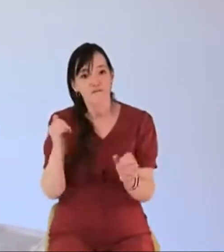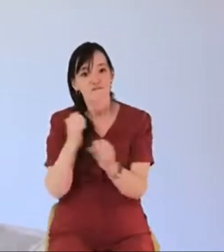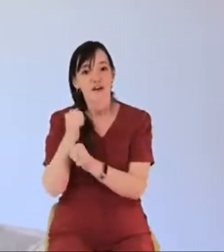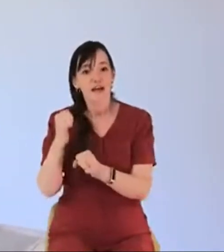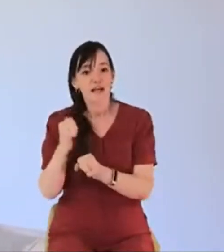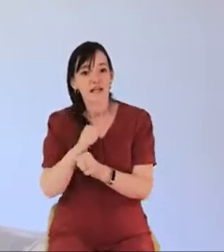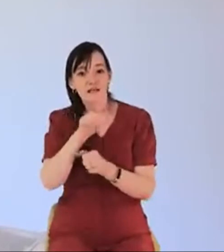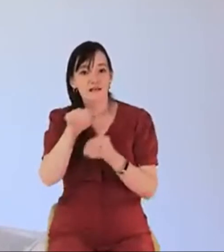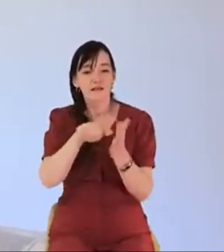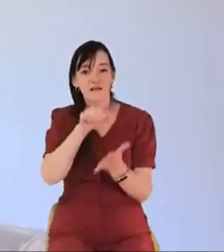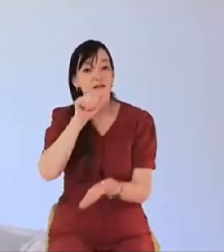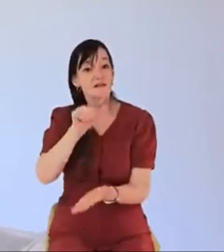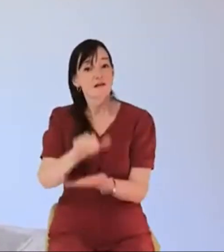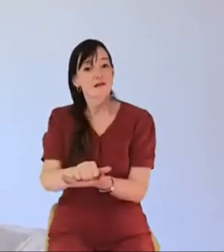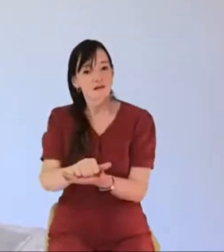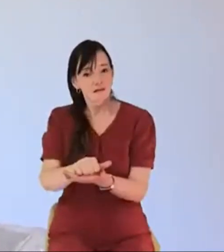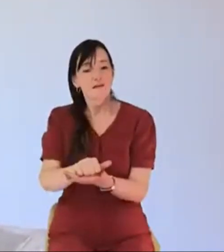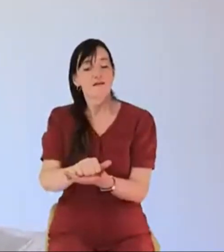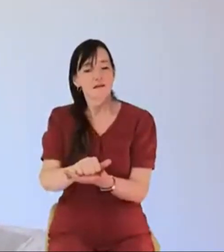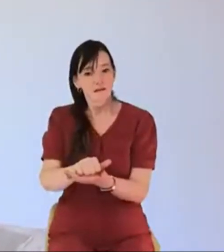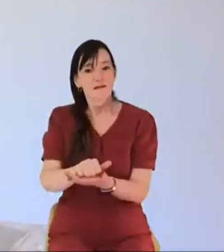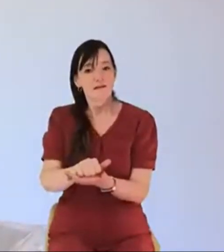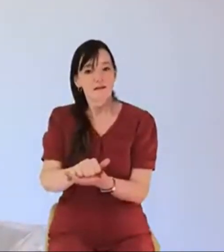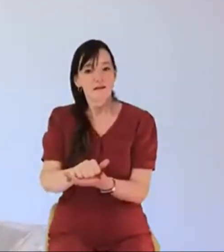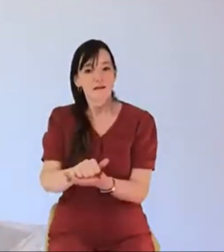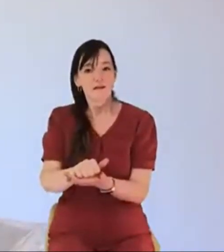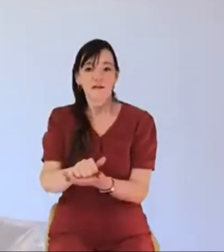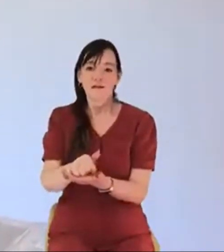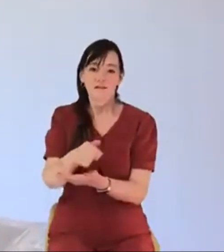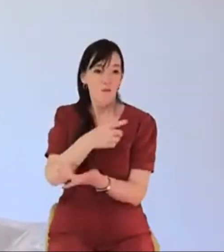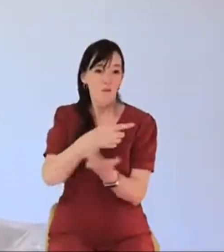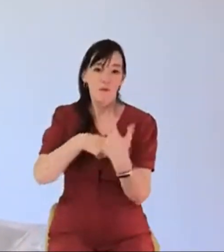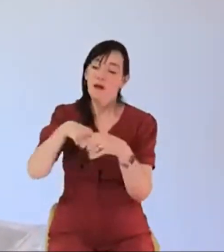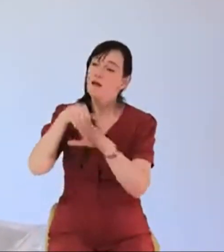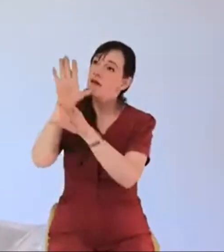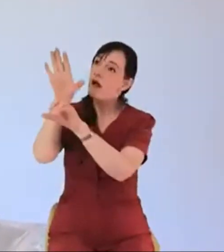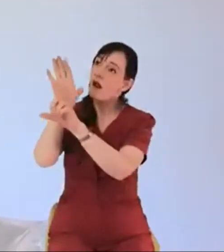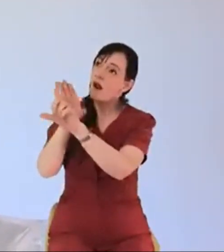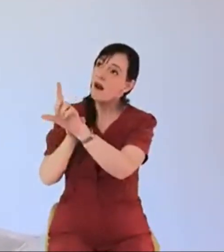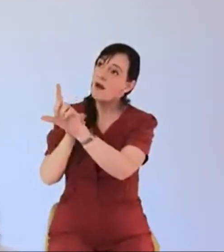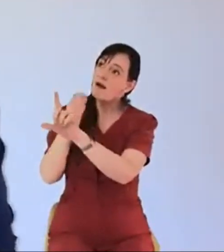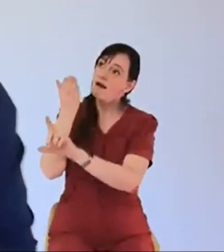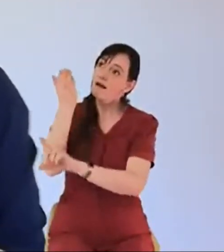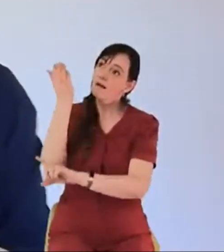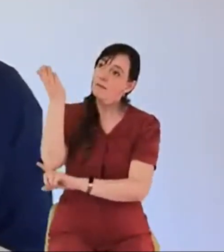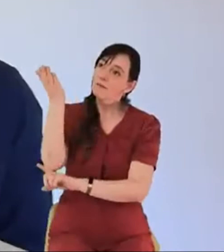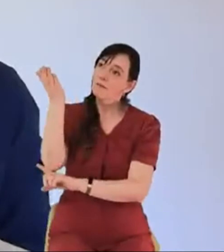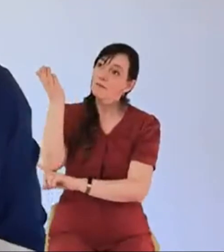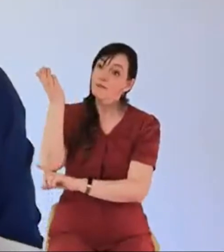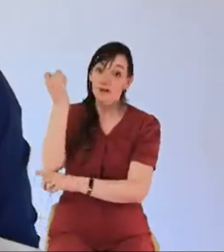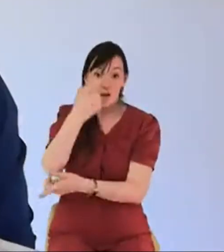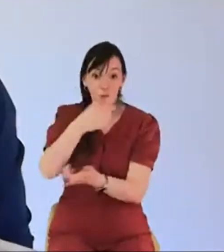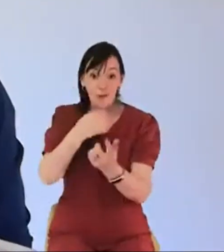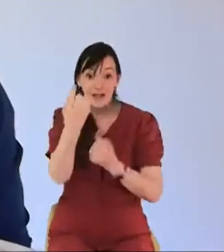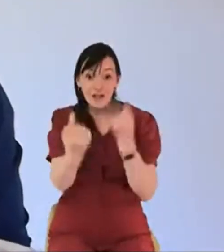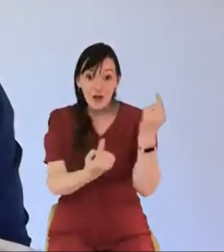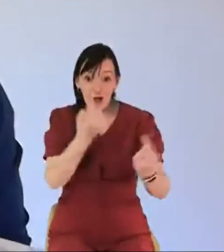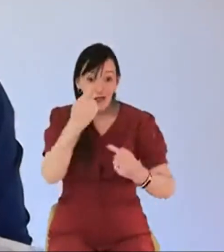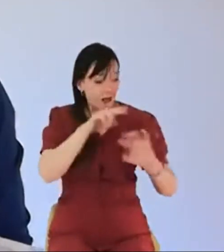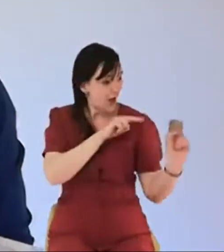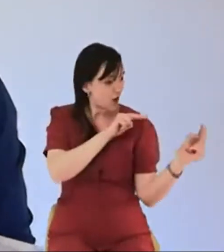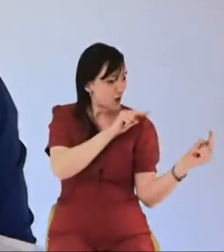And he will make us like him And we will look at each other